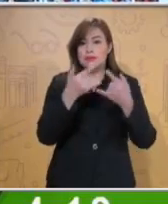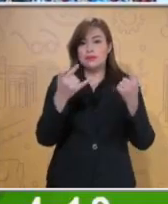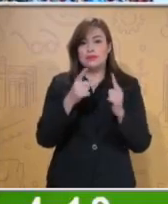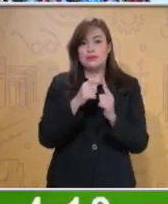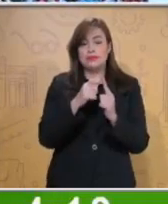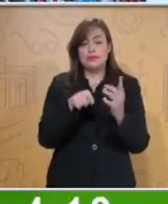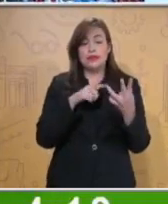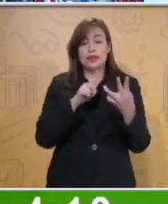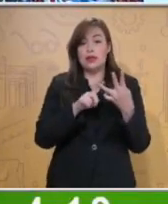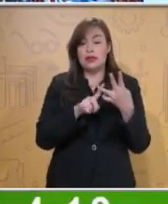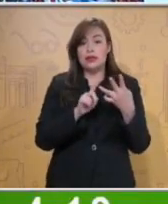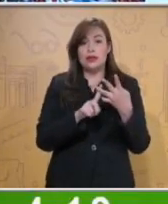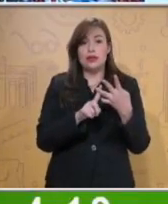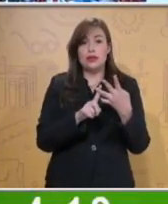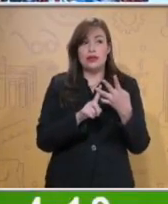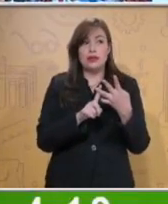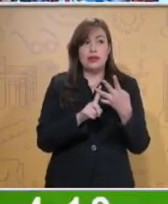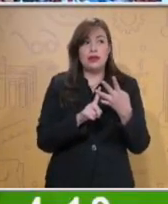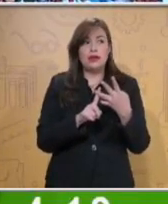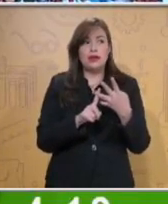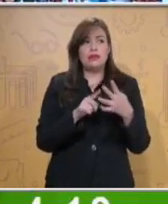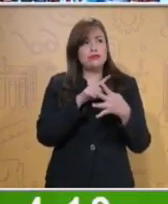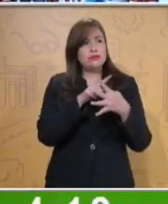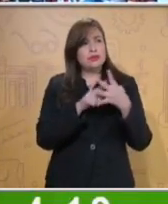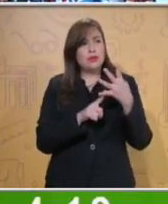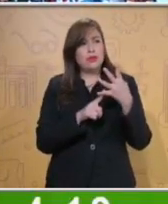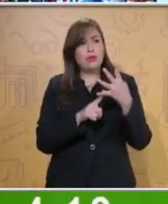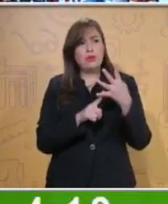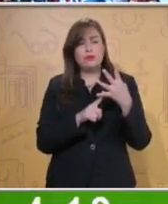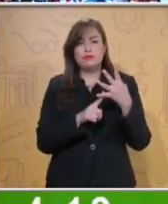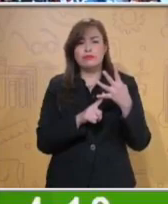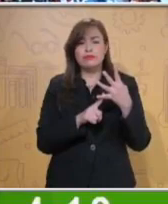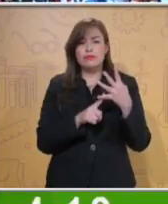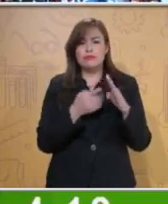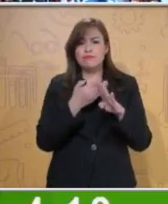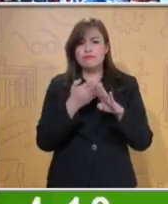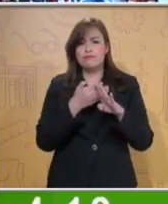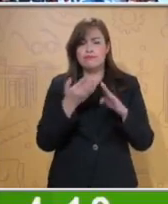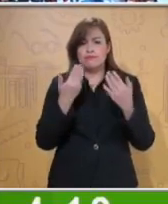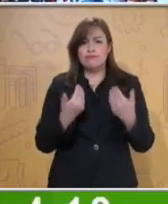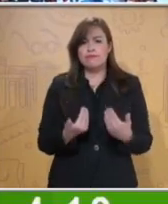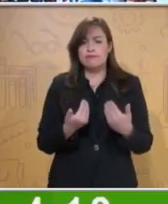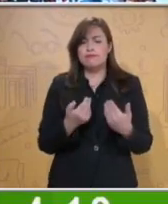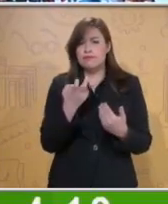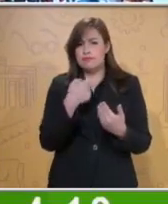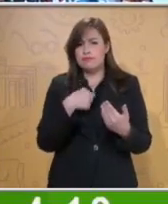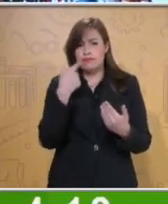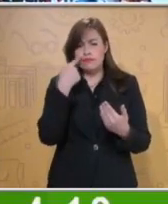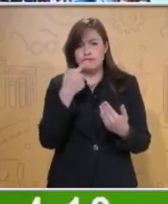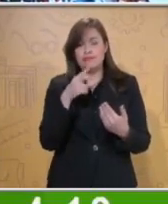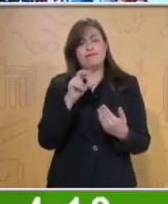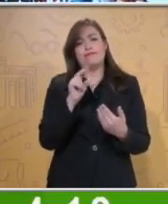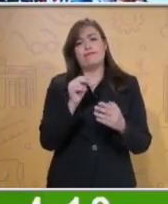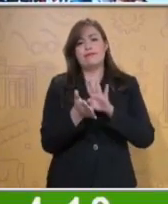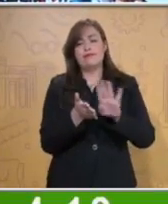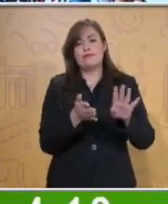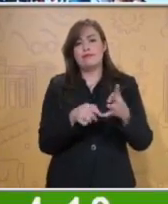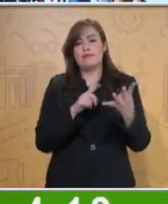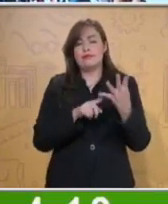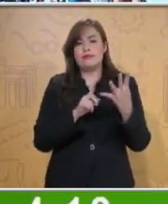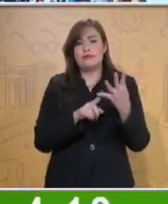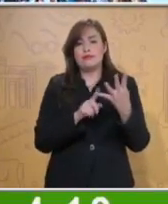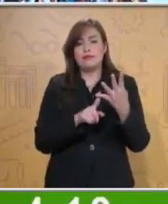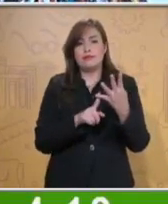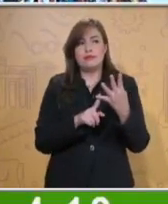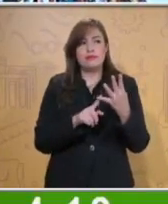one, for Snow White, does it belong to a comic strip? We said no. The next one, Little Red Riding